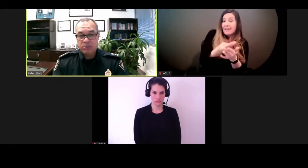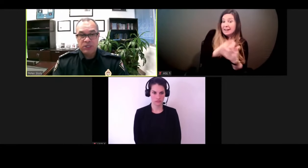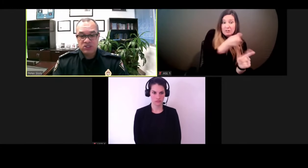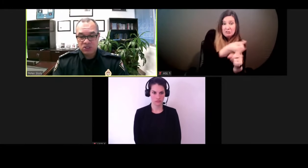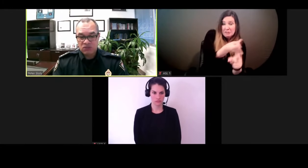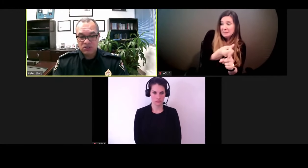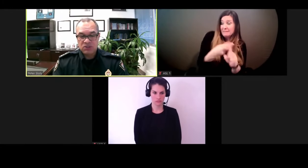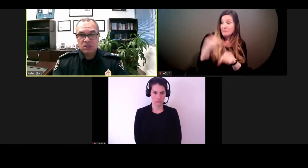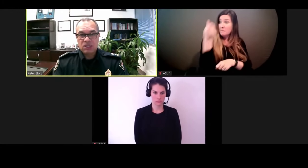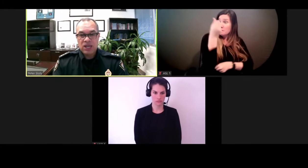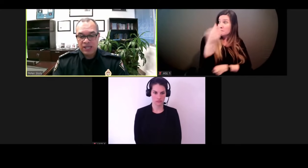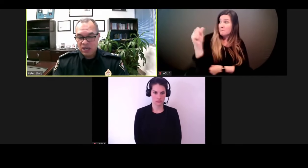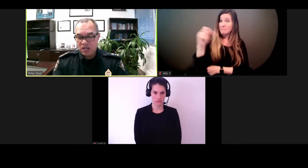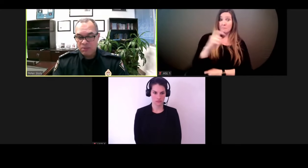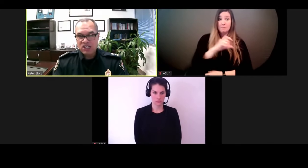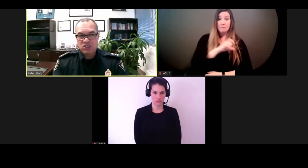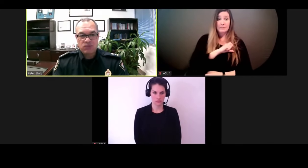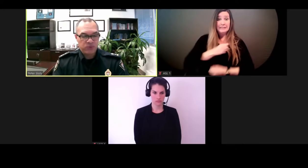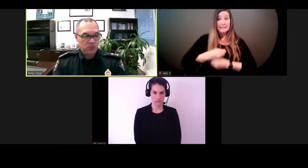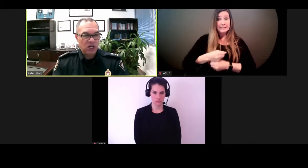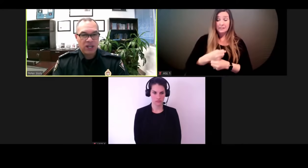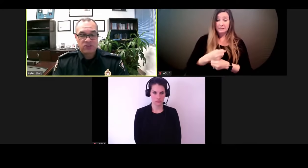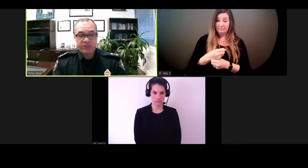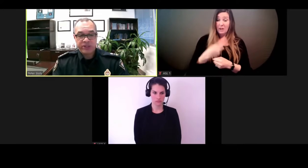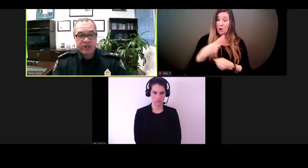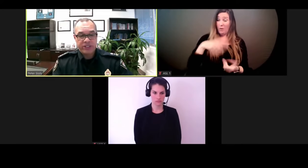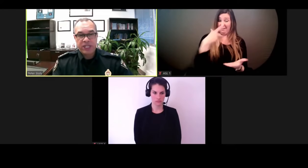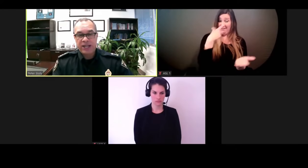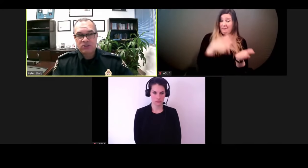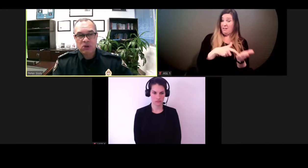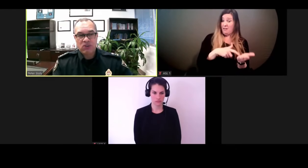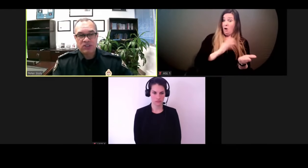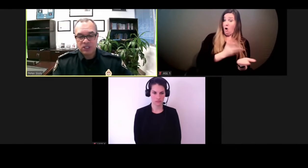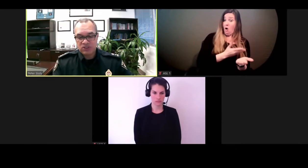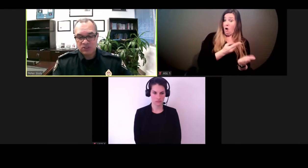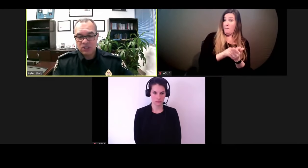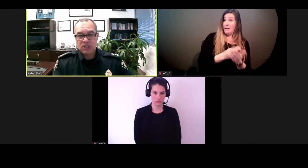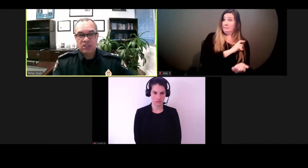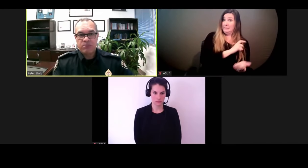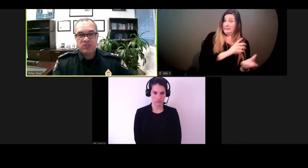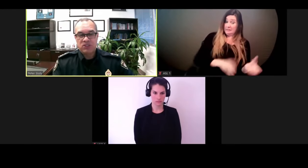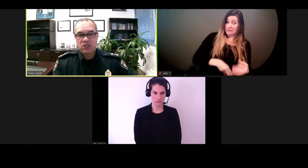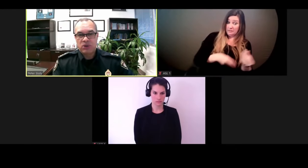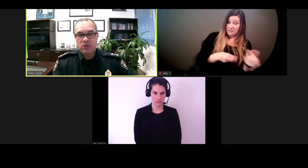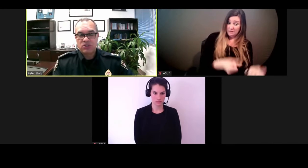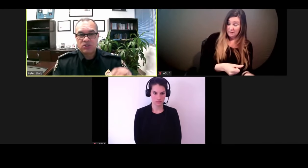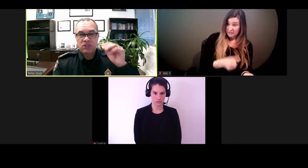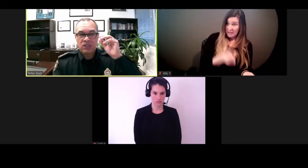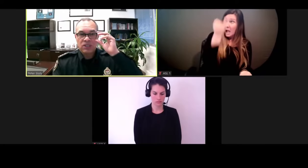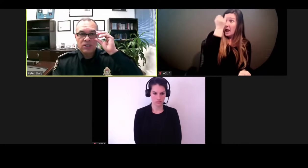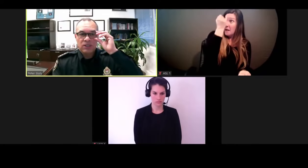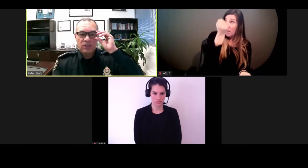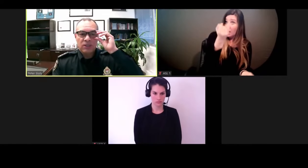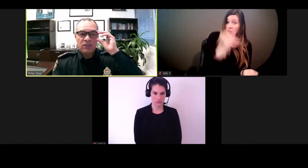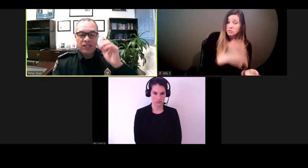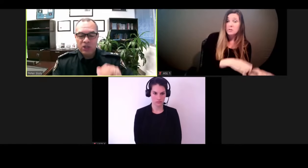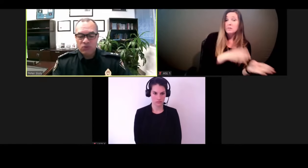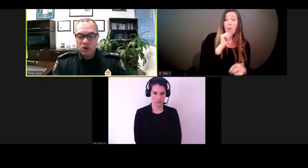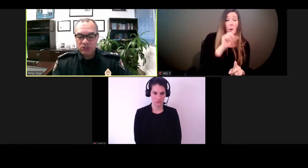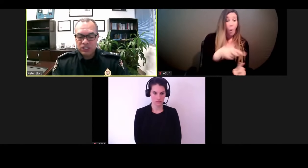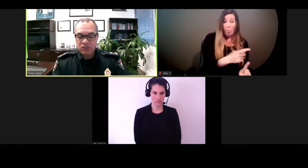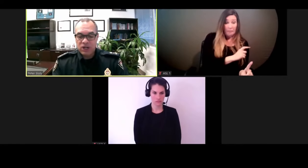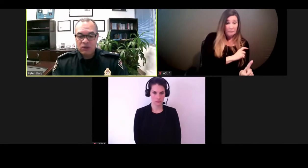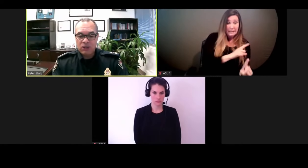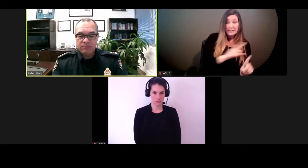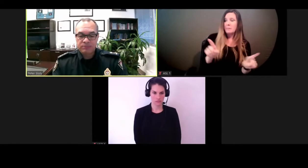on the police service. I cannot imagine the full costs on the lives of our residents, the business owners, and the